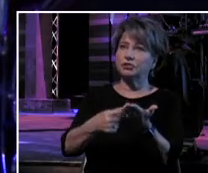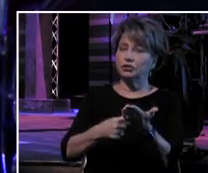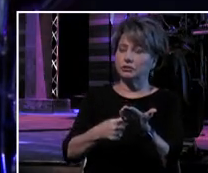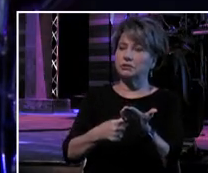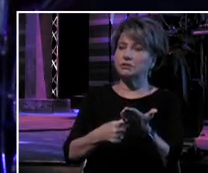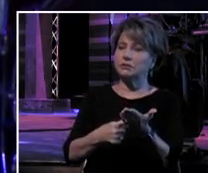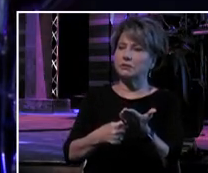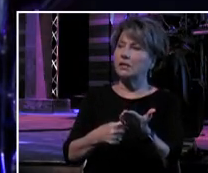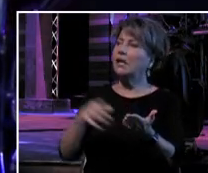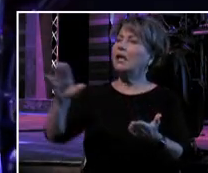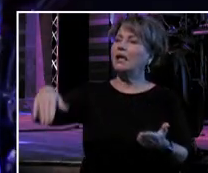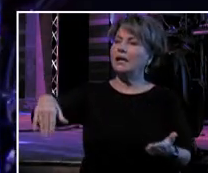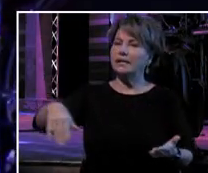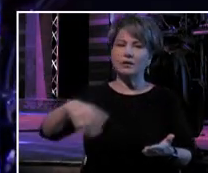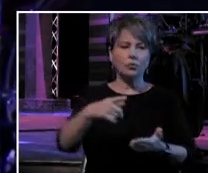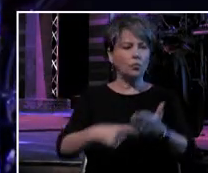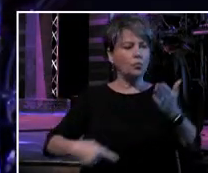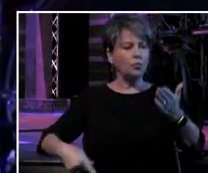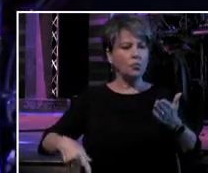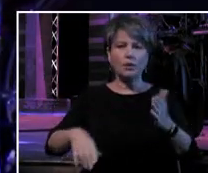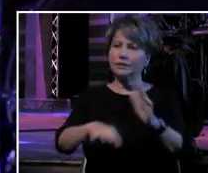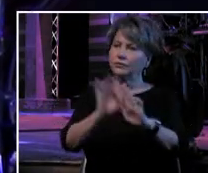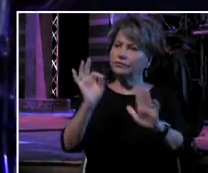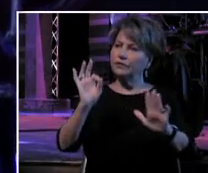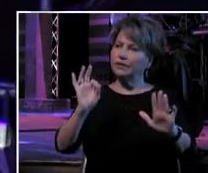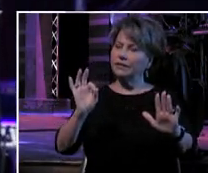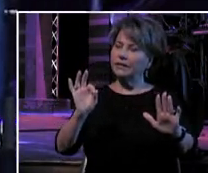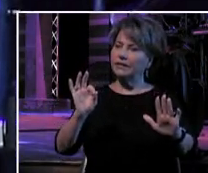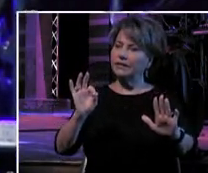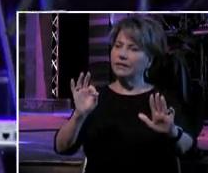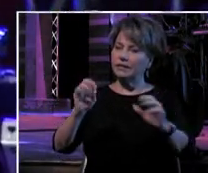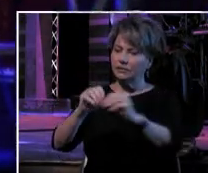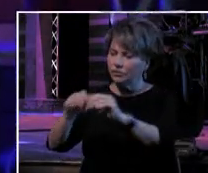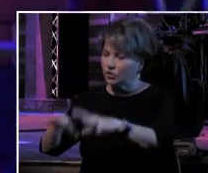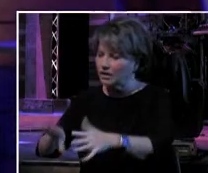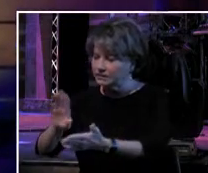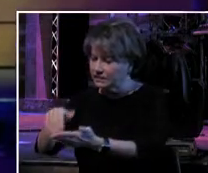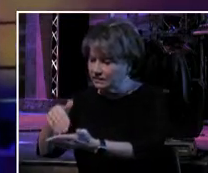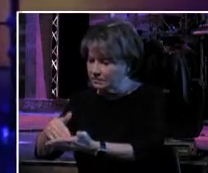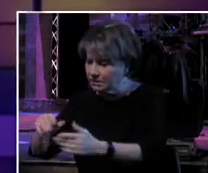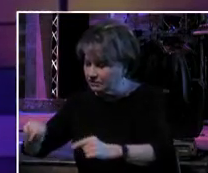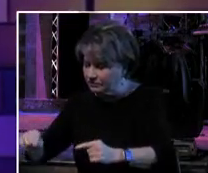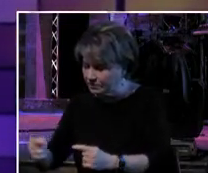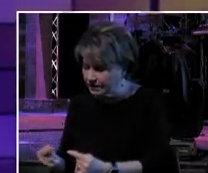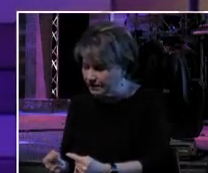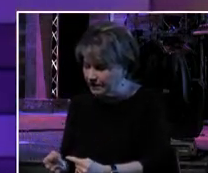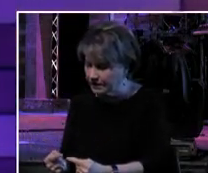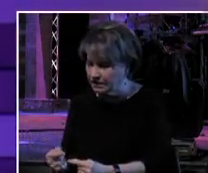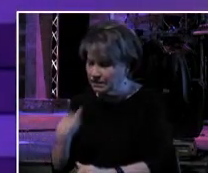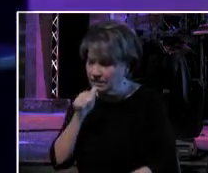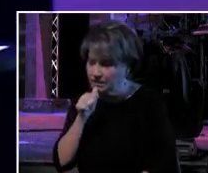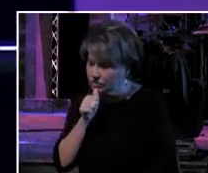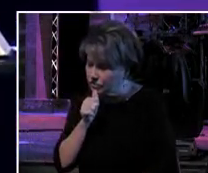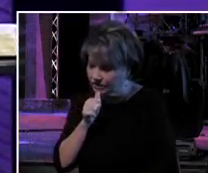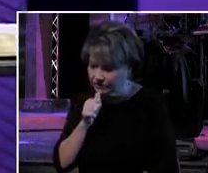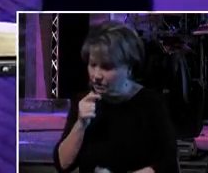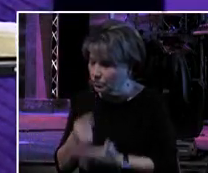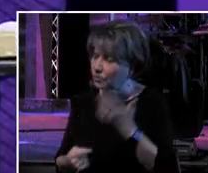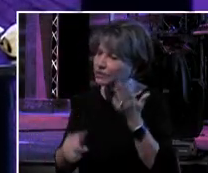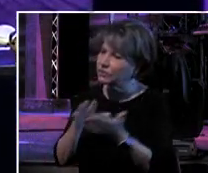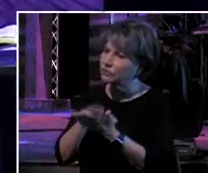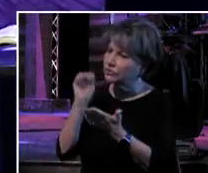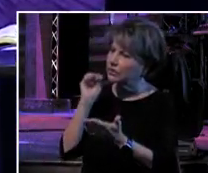Hey, what are you discovering in your loss, in your pain, in your suffering? When we have